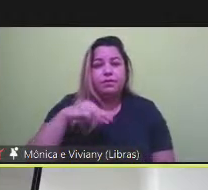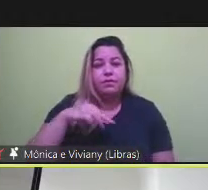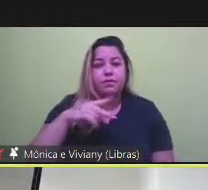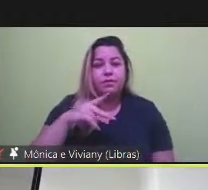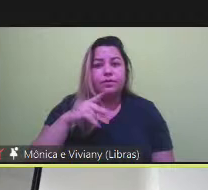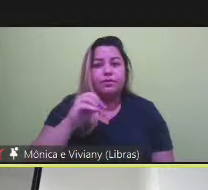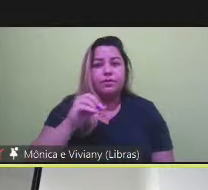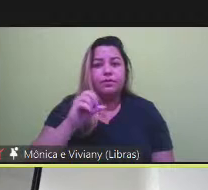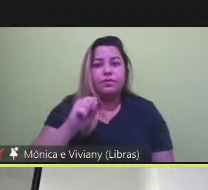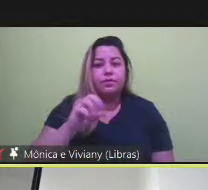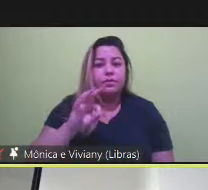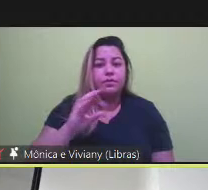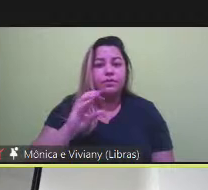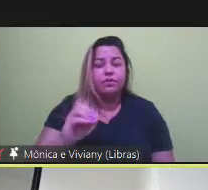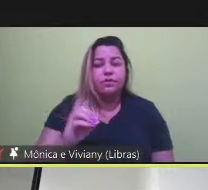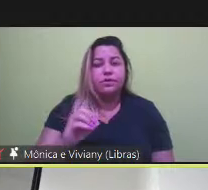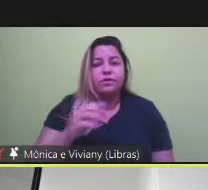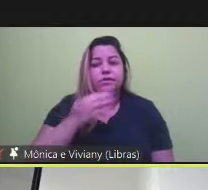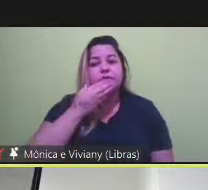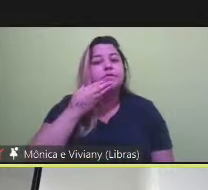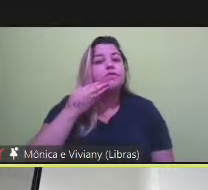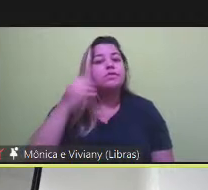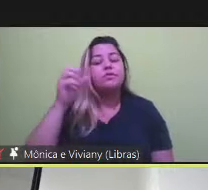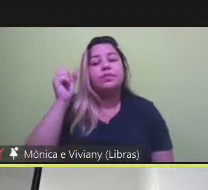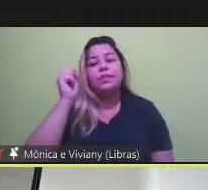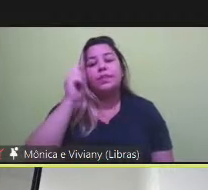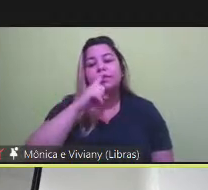this task had only,